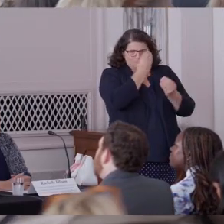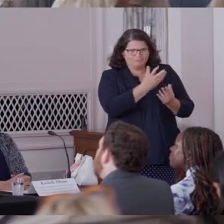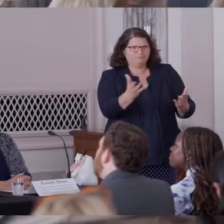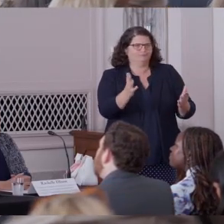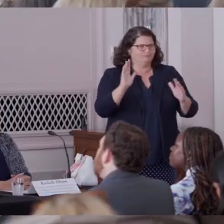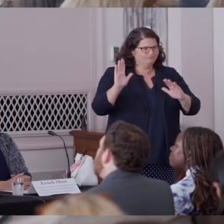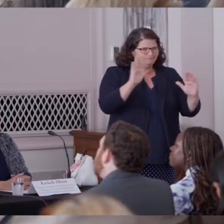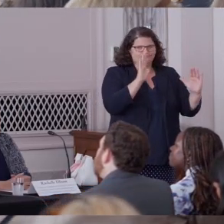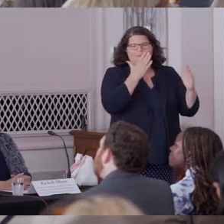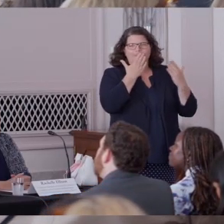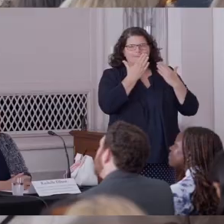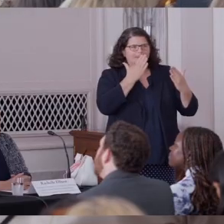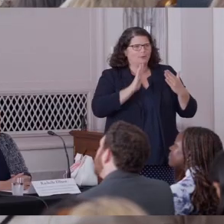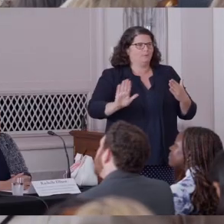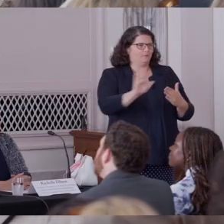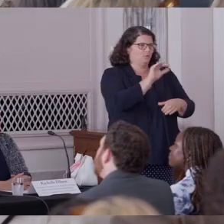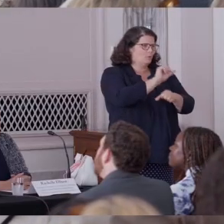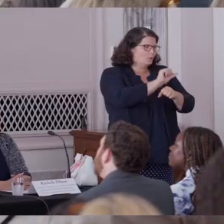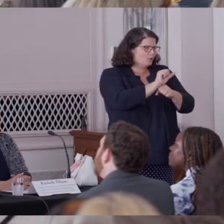that you do.